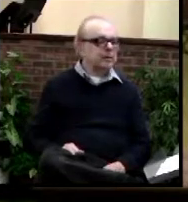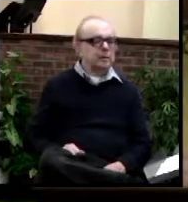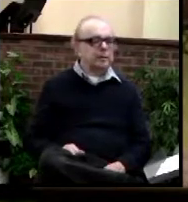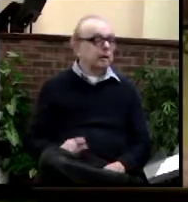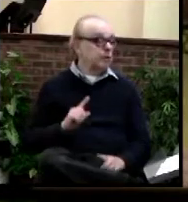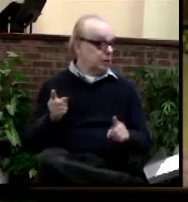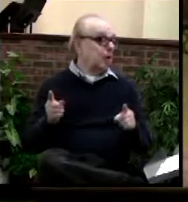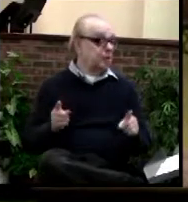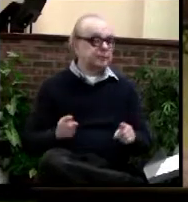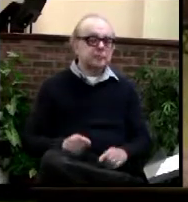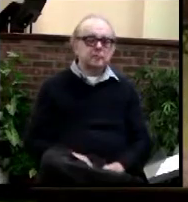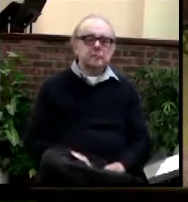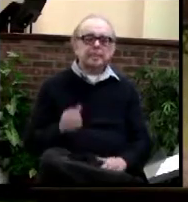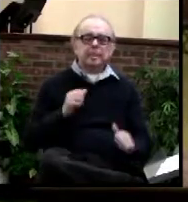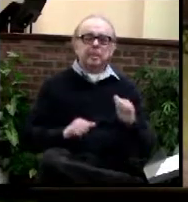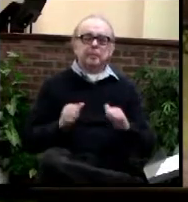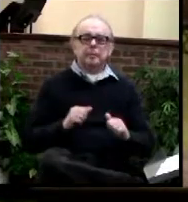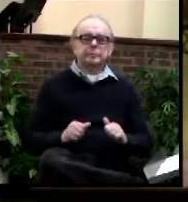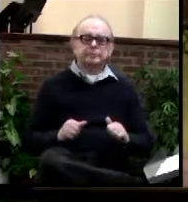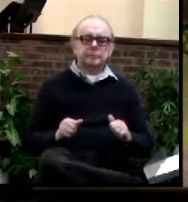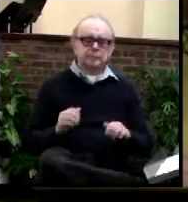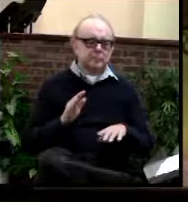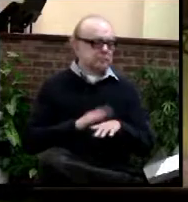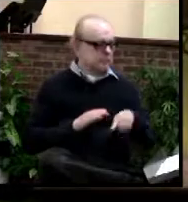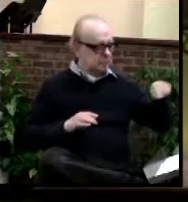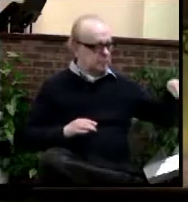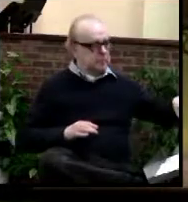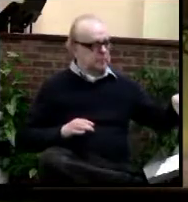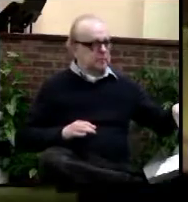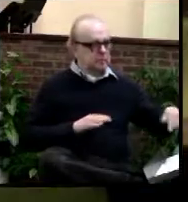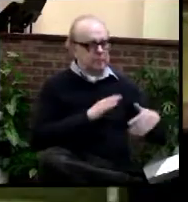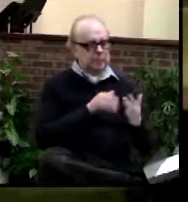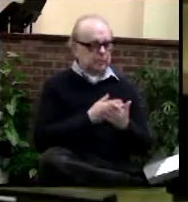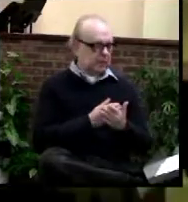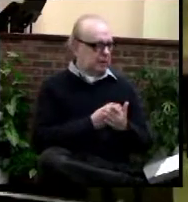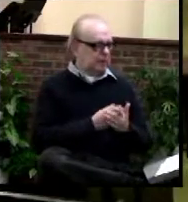Okay? On this side, you've got all of these instruments, right?